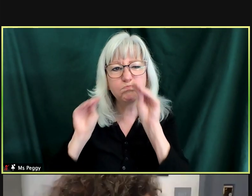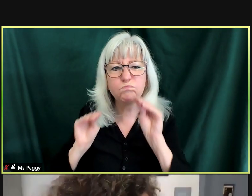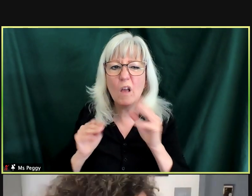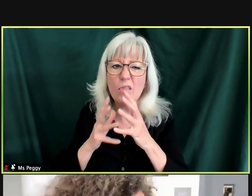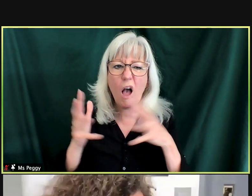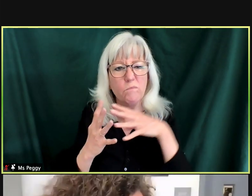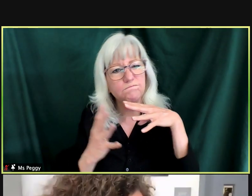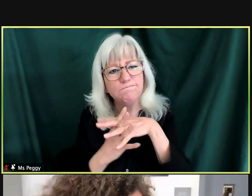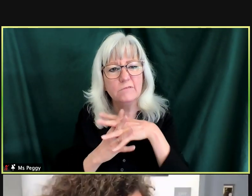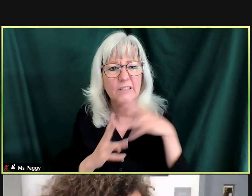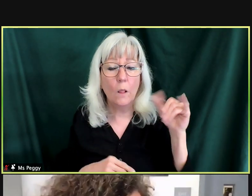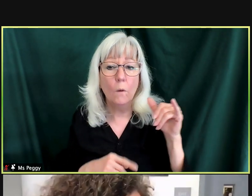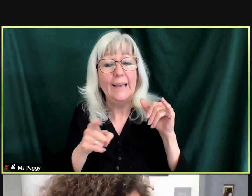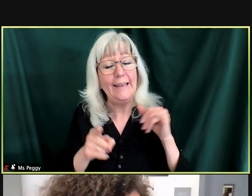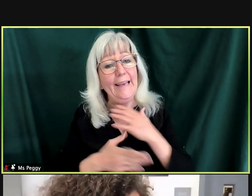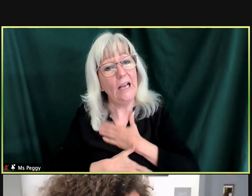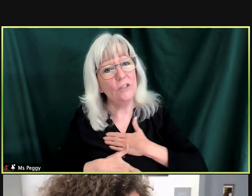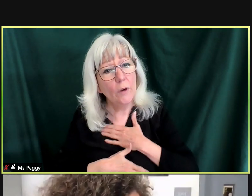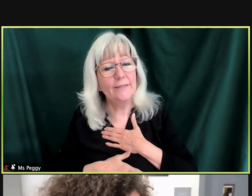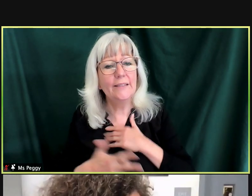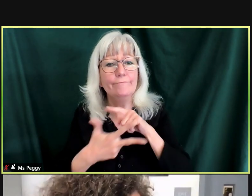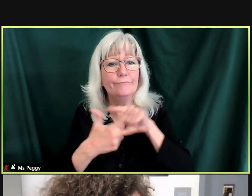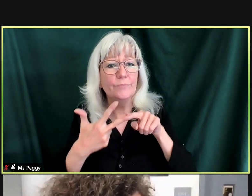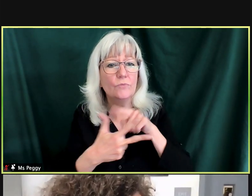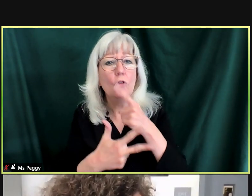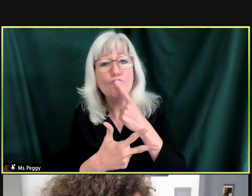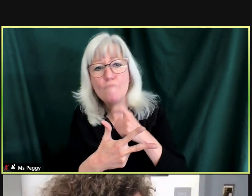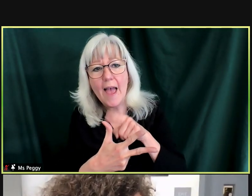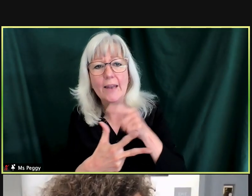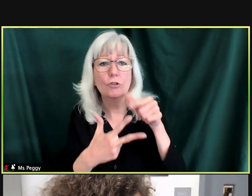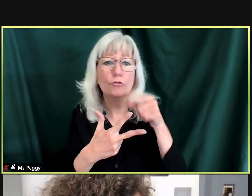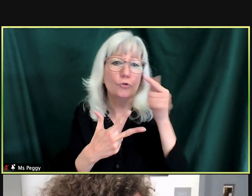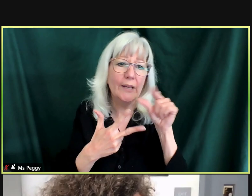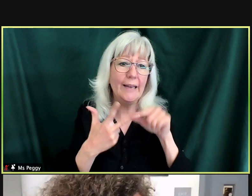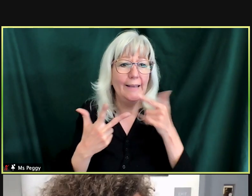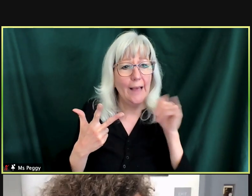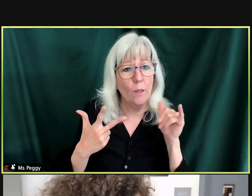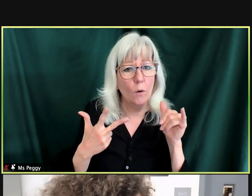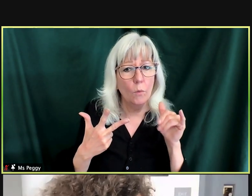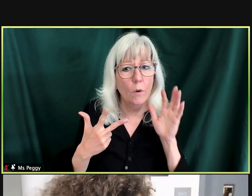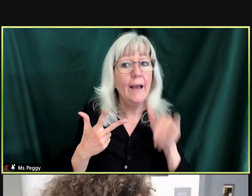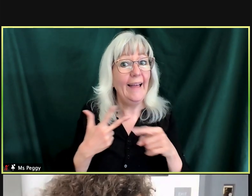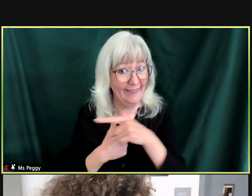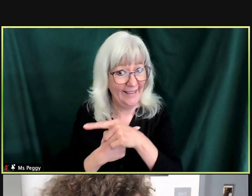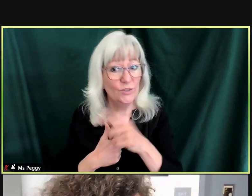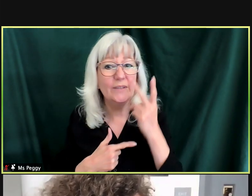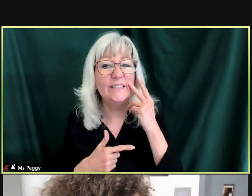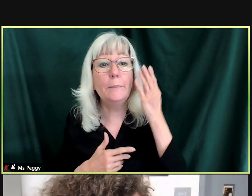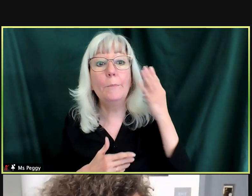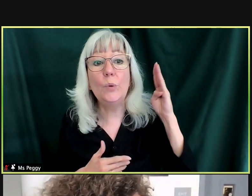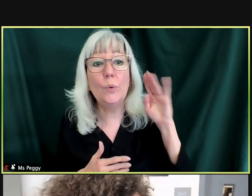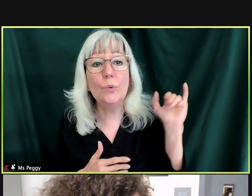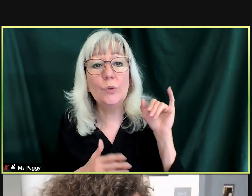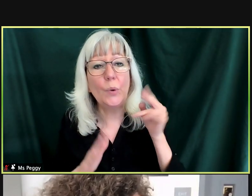he loves that red, green, yellow combo. And this one is red, blue, green, yellow. You can see the blue